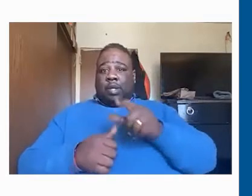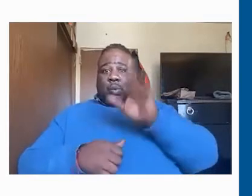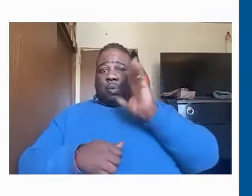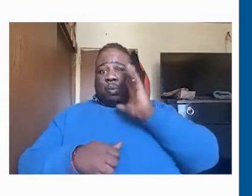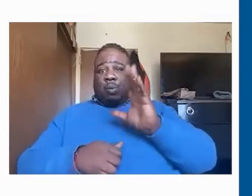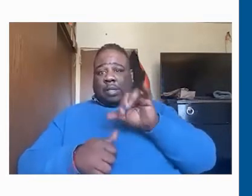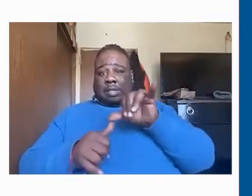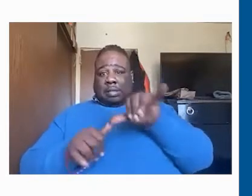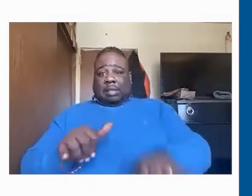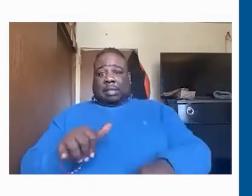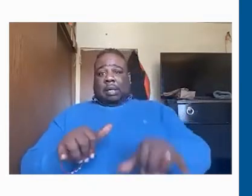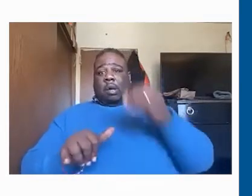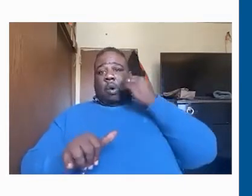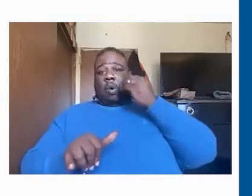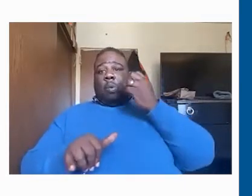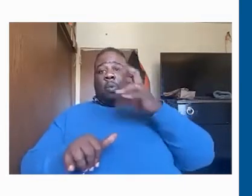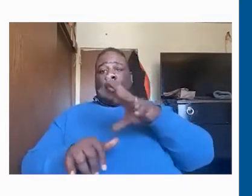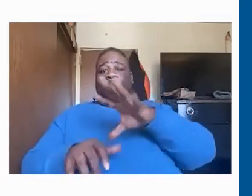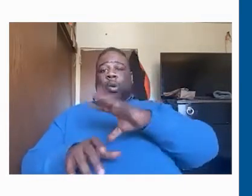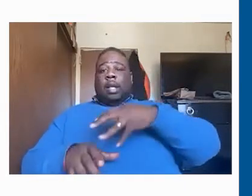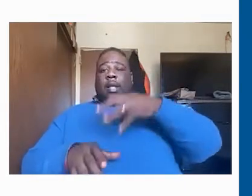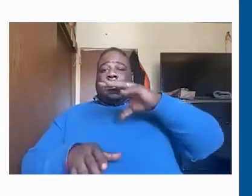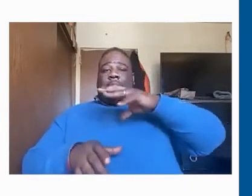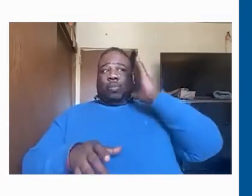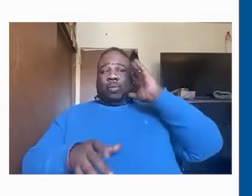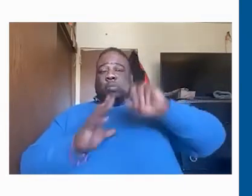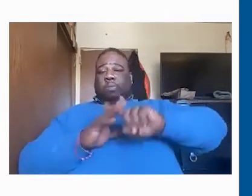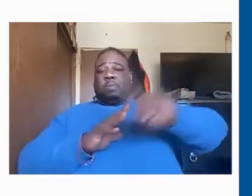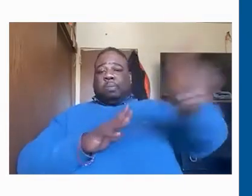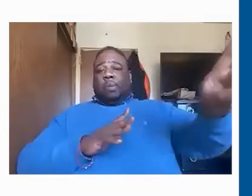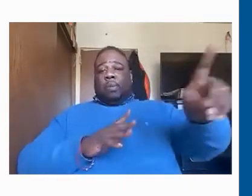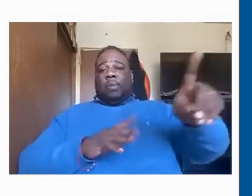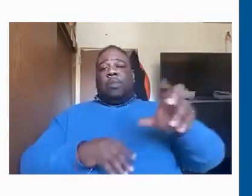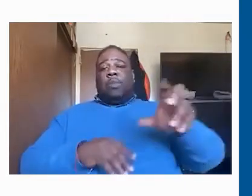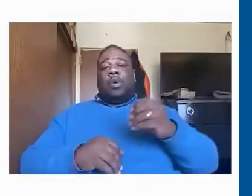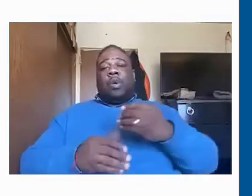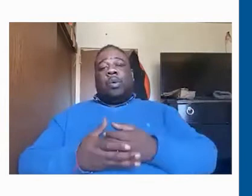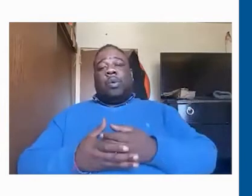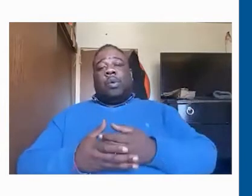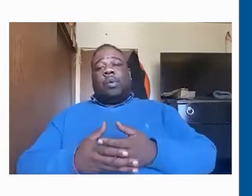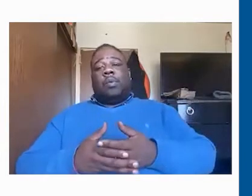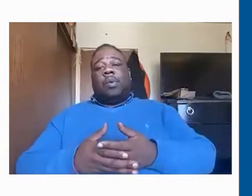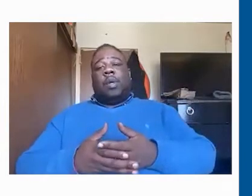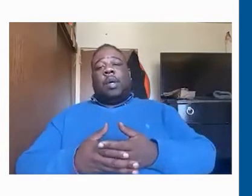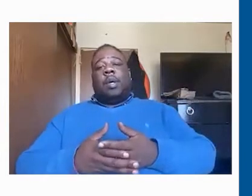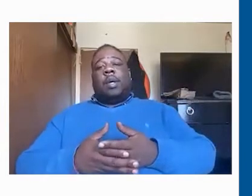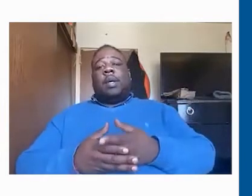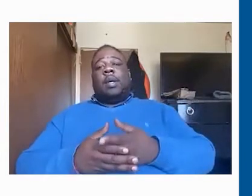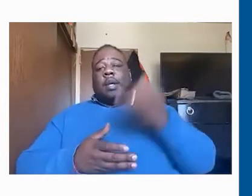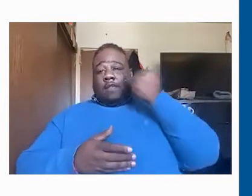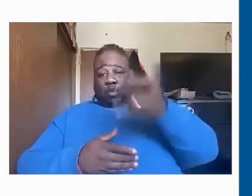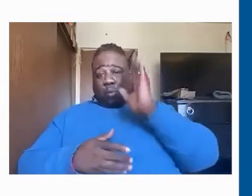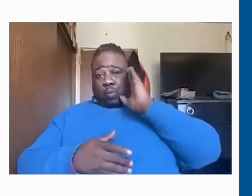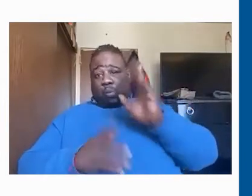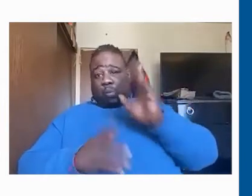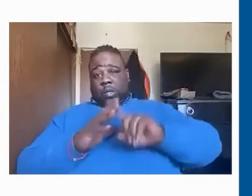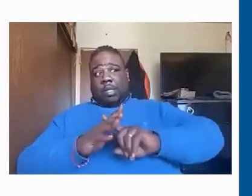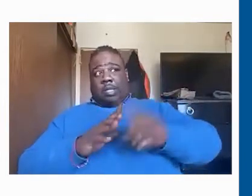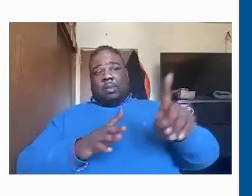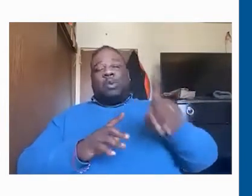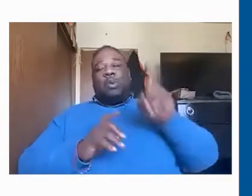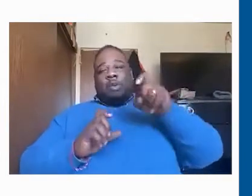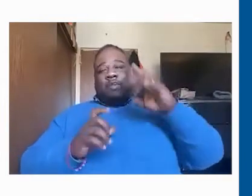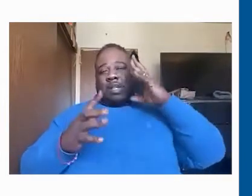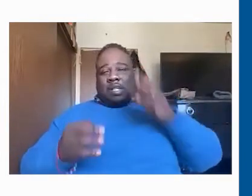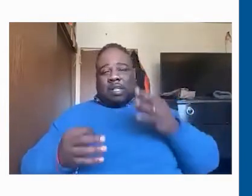what supplies would I need? Same for if you're going to shelter in place. Again, what supplies am I going to keep on hand if I have to shelter